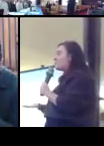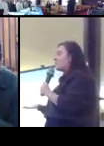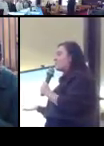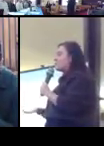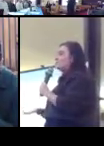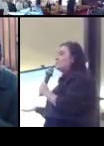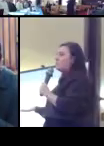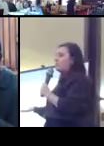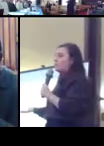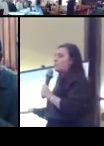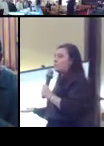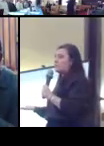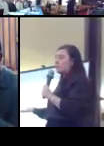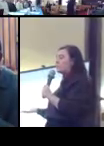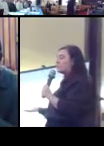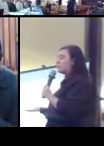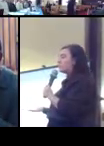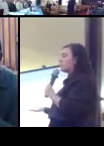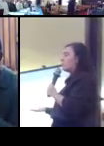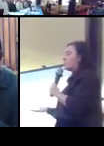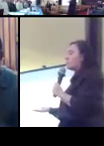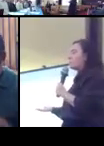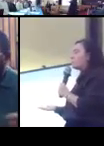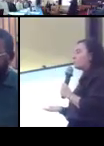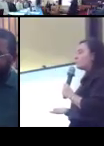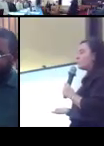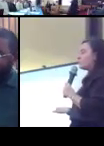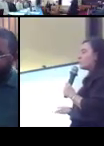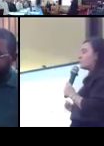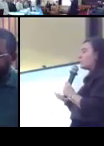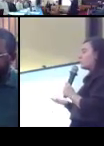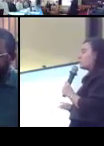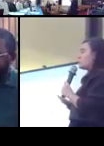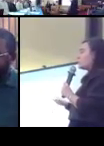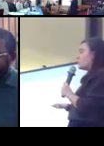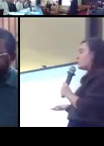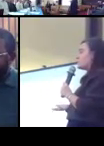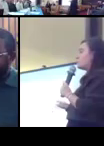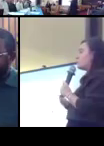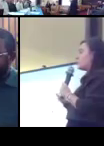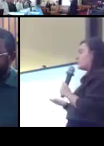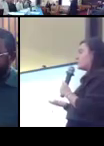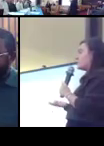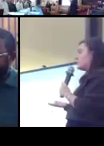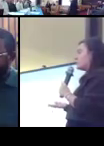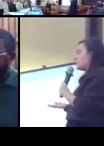list, so there is a lot of activity going on. There's a lot of stakeholders and supporters that want to see these